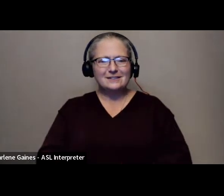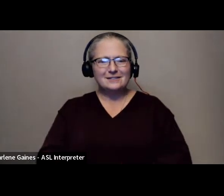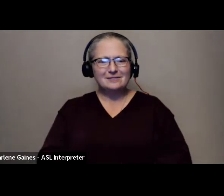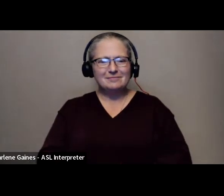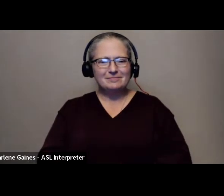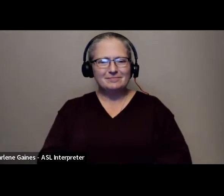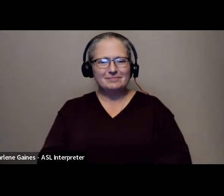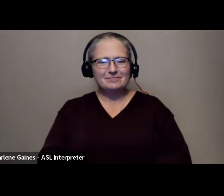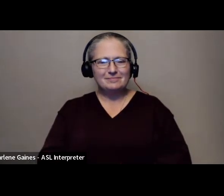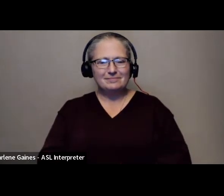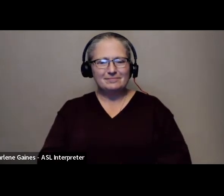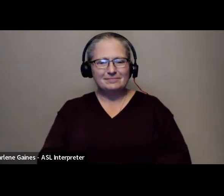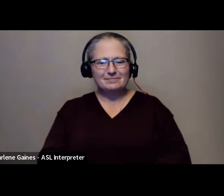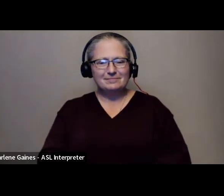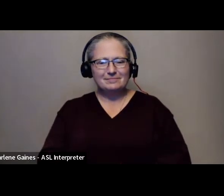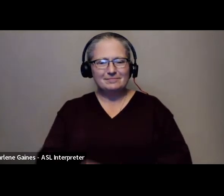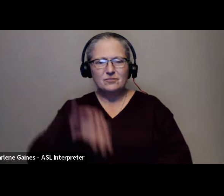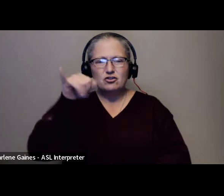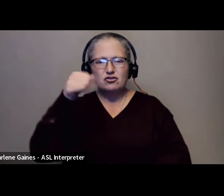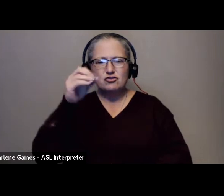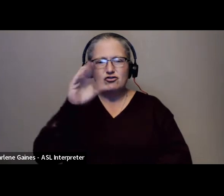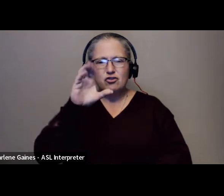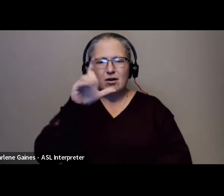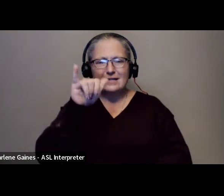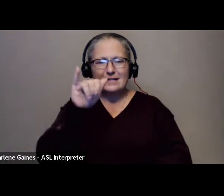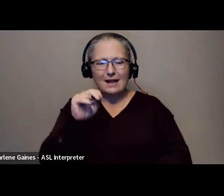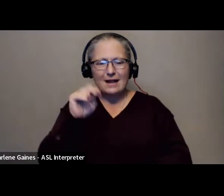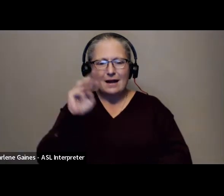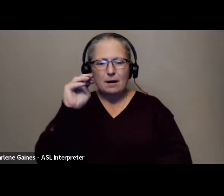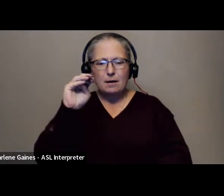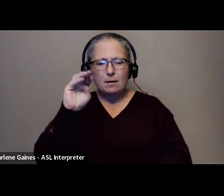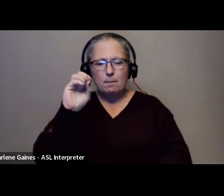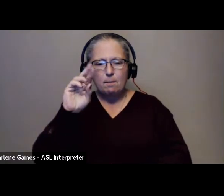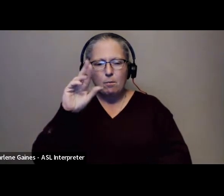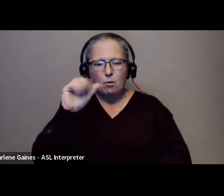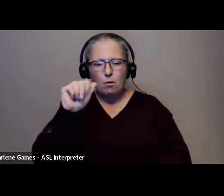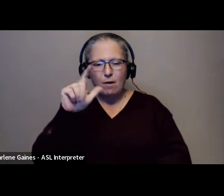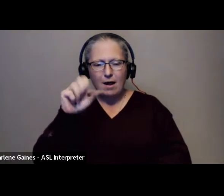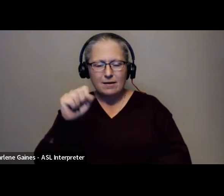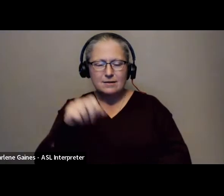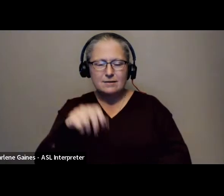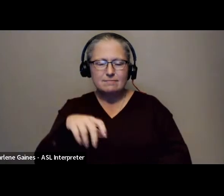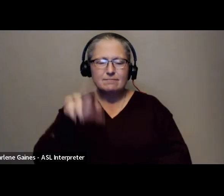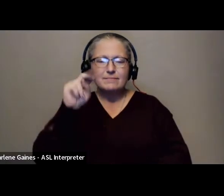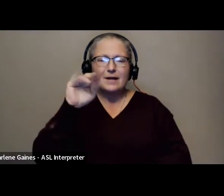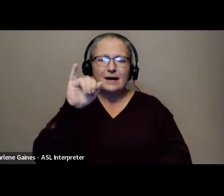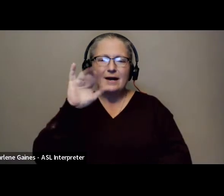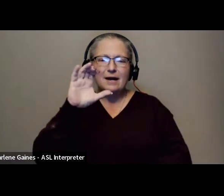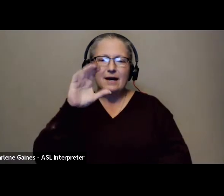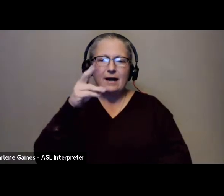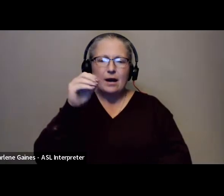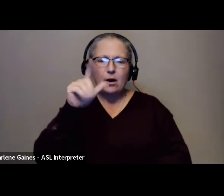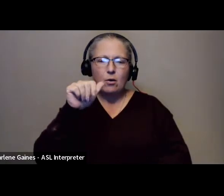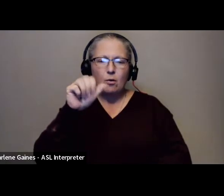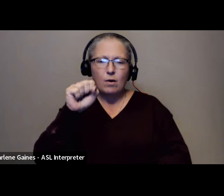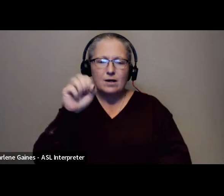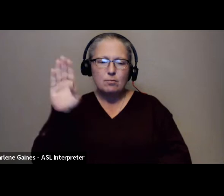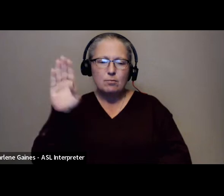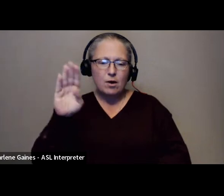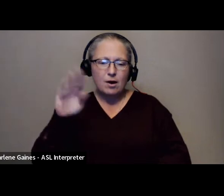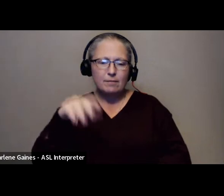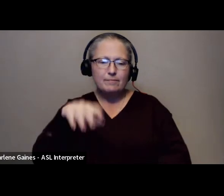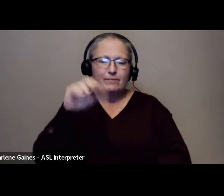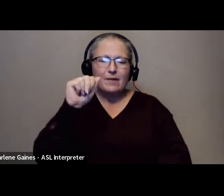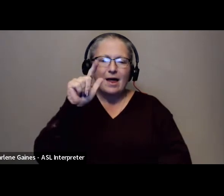Absolutely. Jocelyn Morales. Okay. Nicholas Bryant.